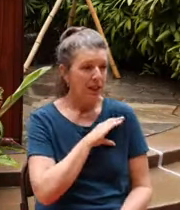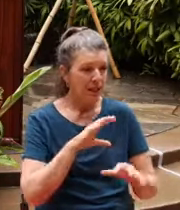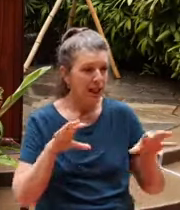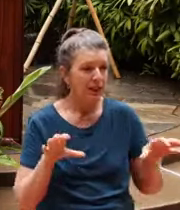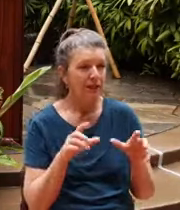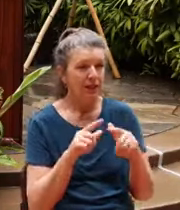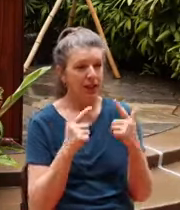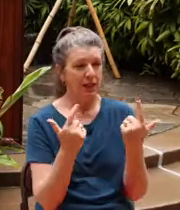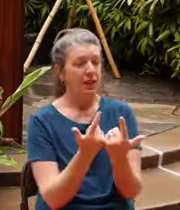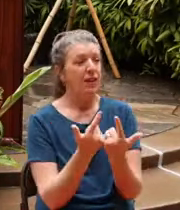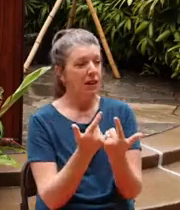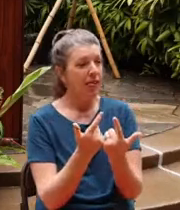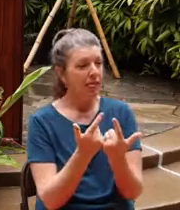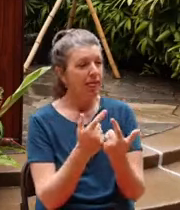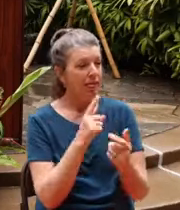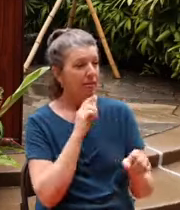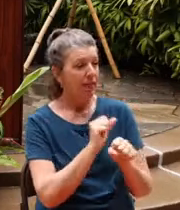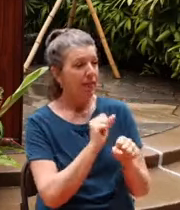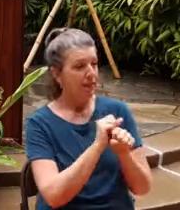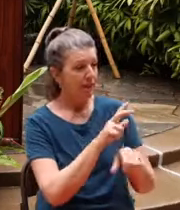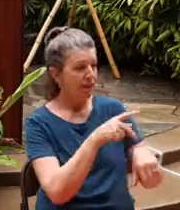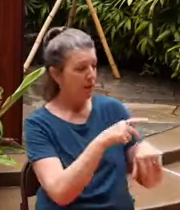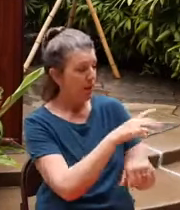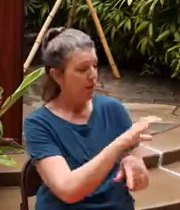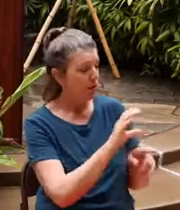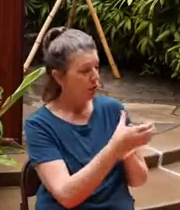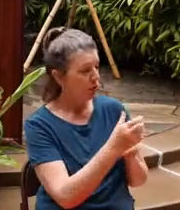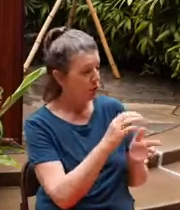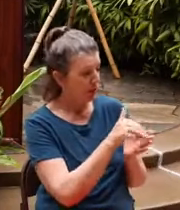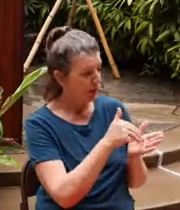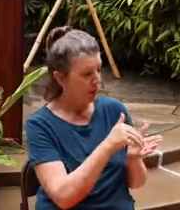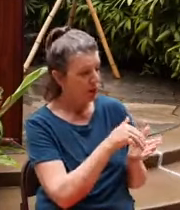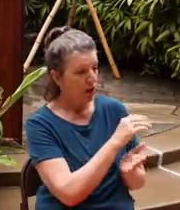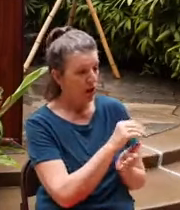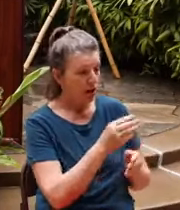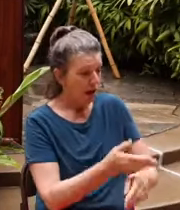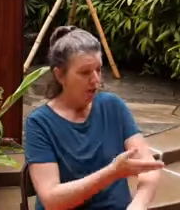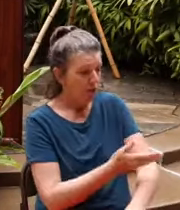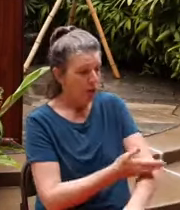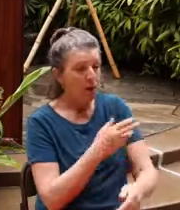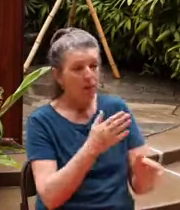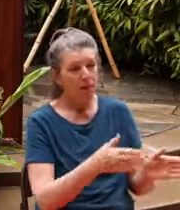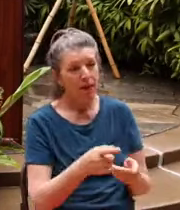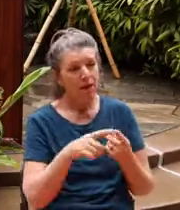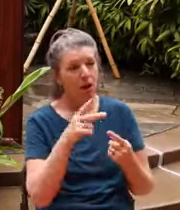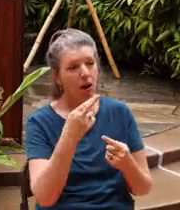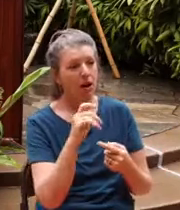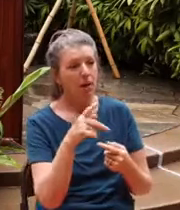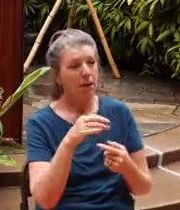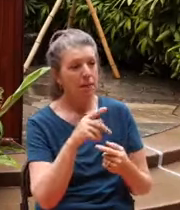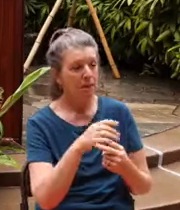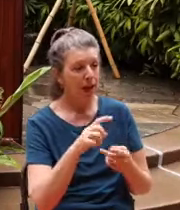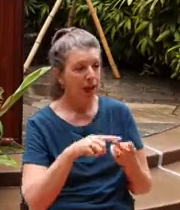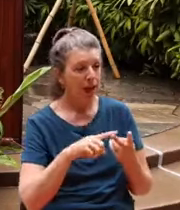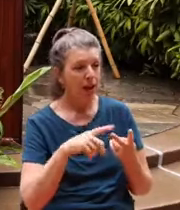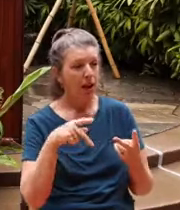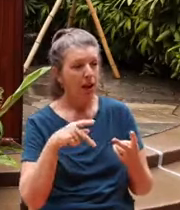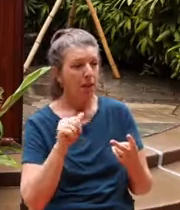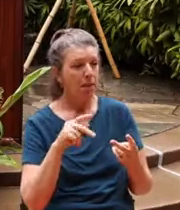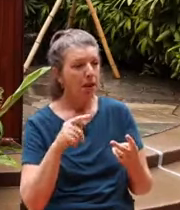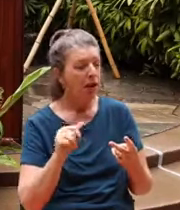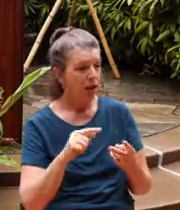a dedicated space at the Philippine Cultural Center, along with upgrades planned in Hanapepe and Kapaha. KPD